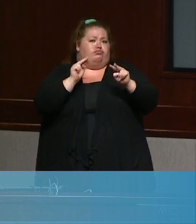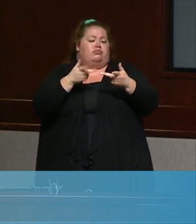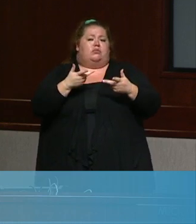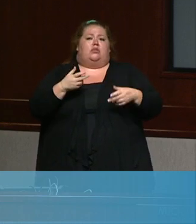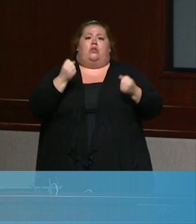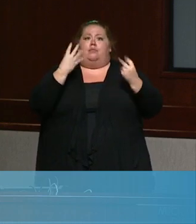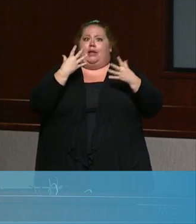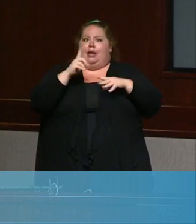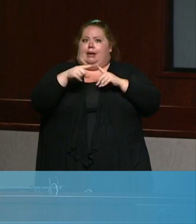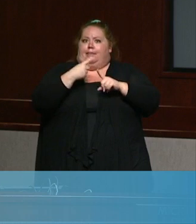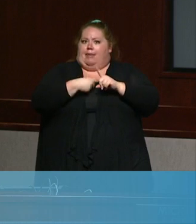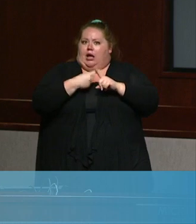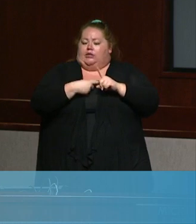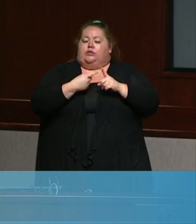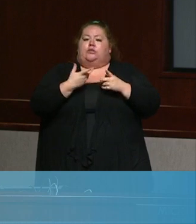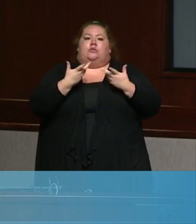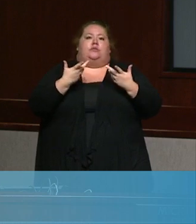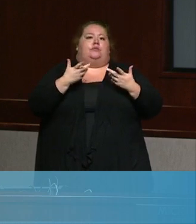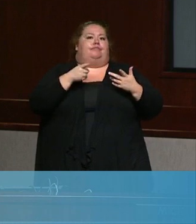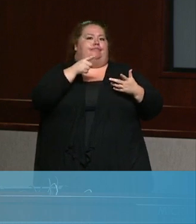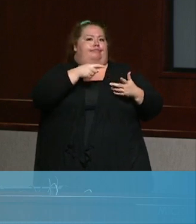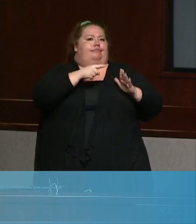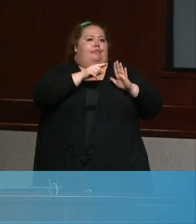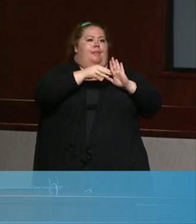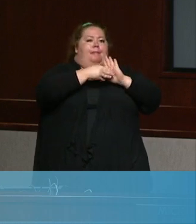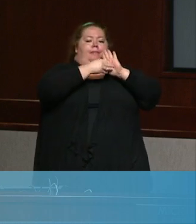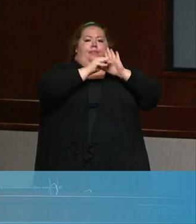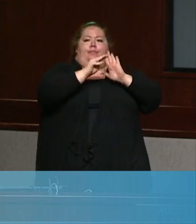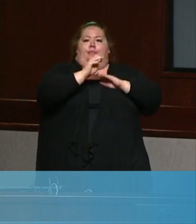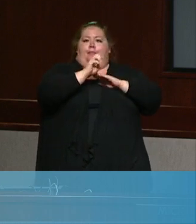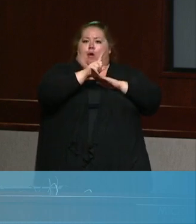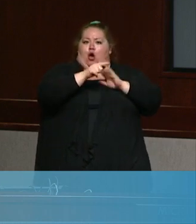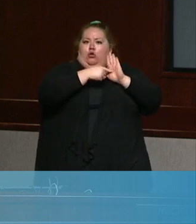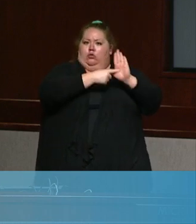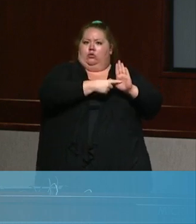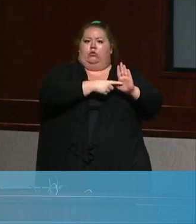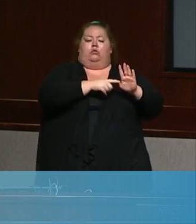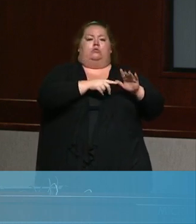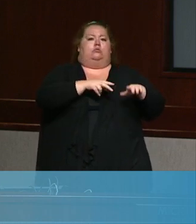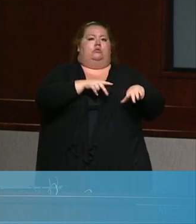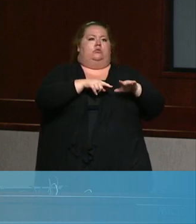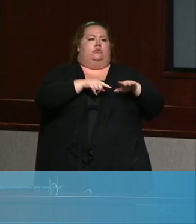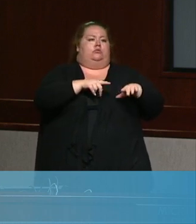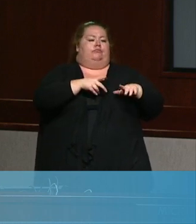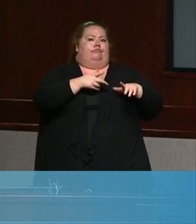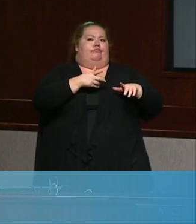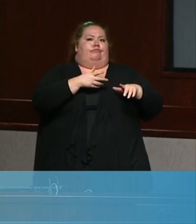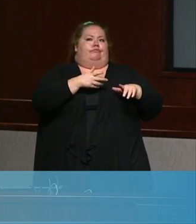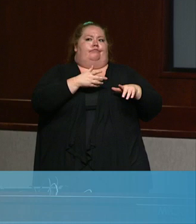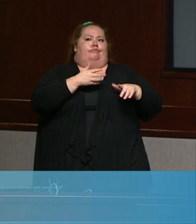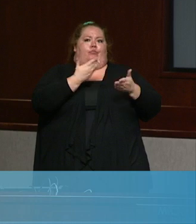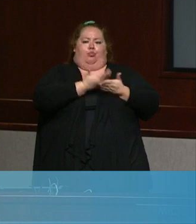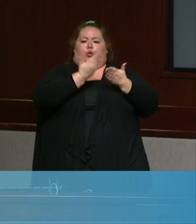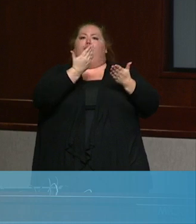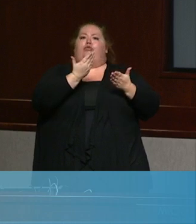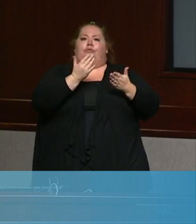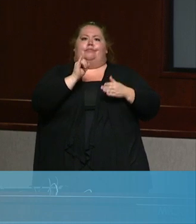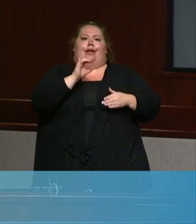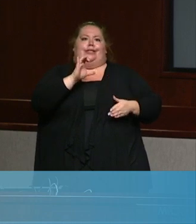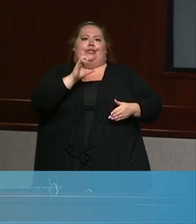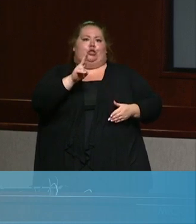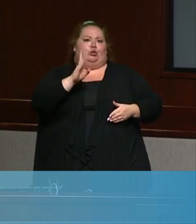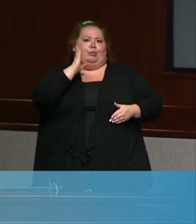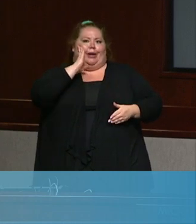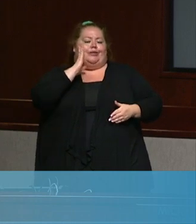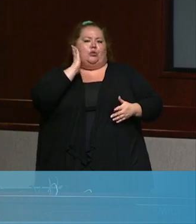ICU beds would be a concern for us towards the end of July. And that, in fact, has